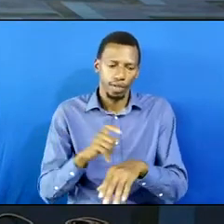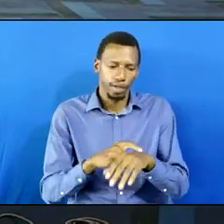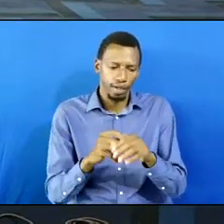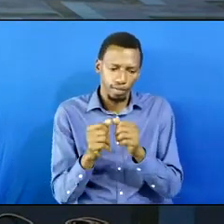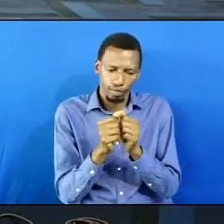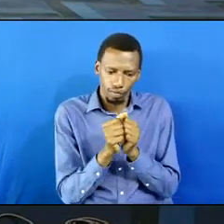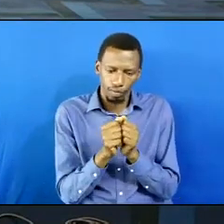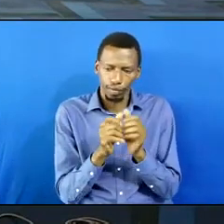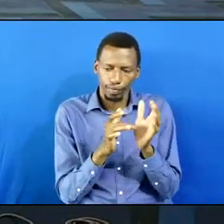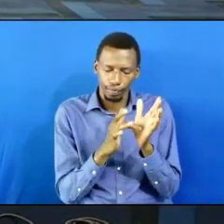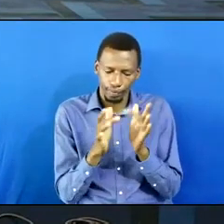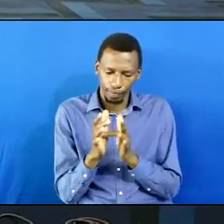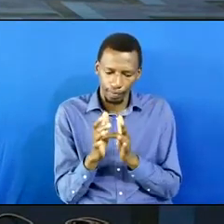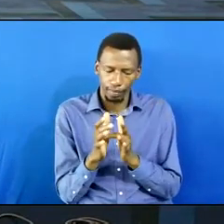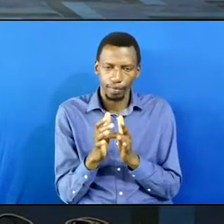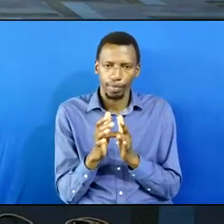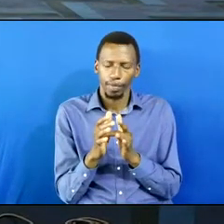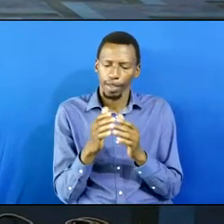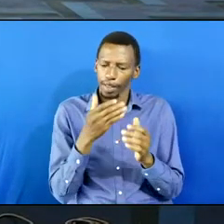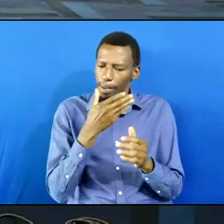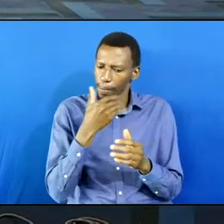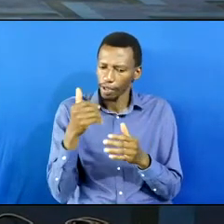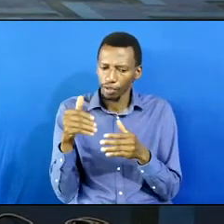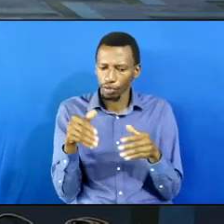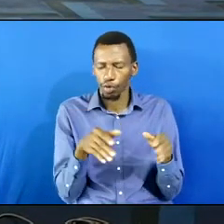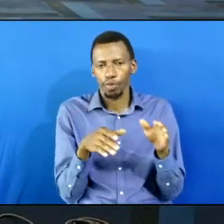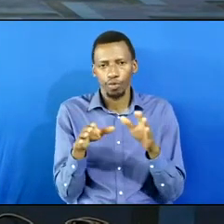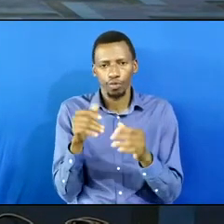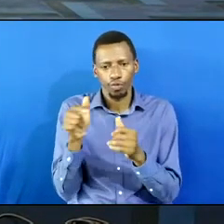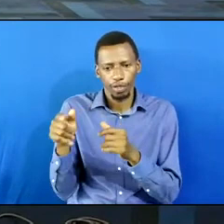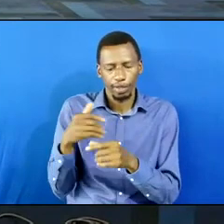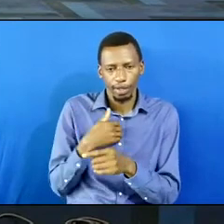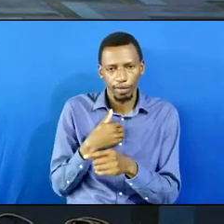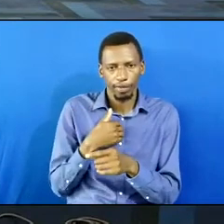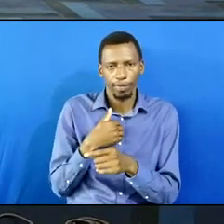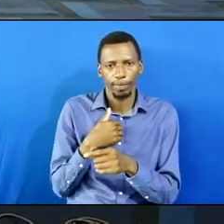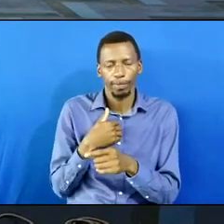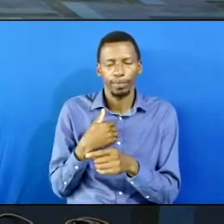disciples, which was the chiefest of all opportunities he had.